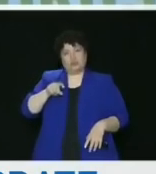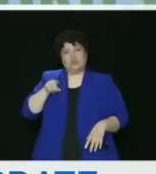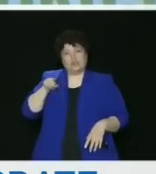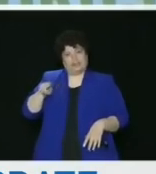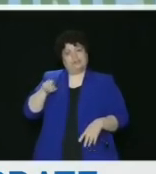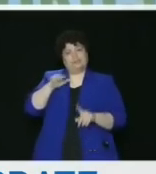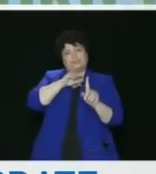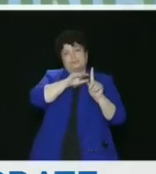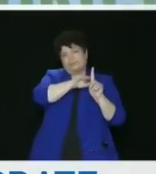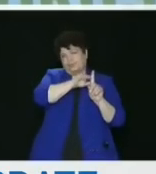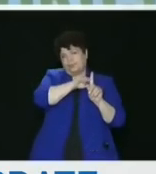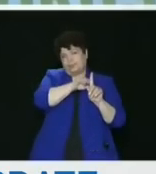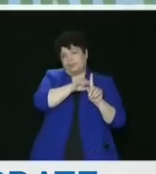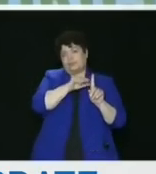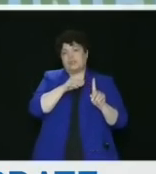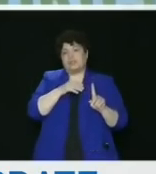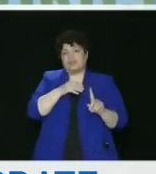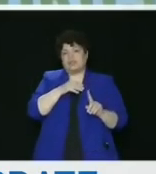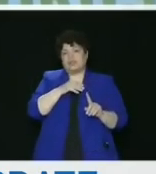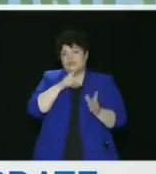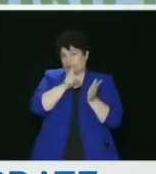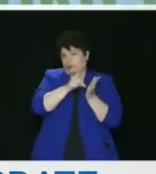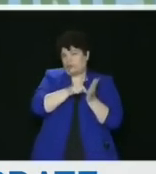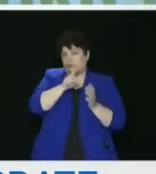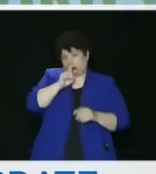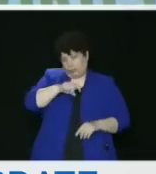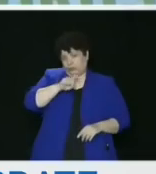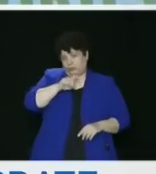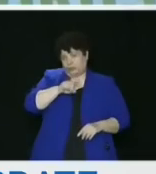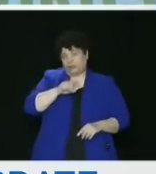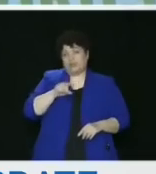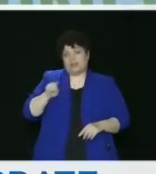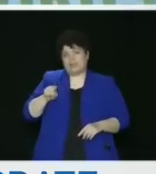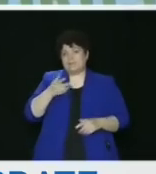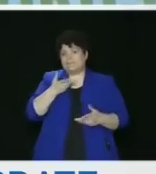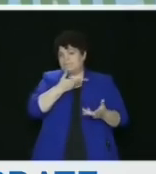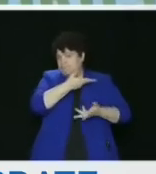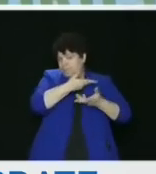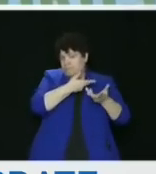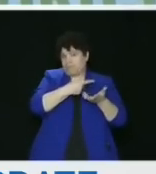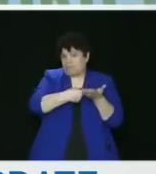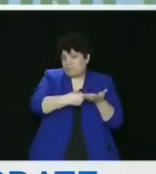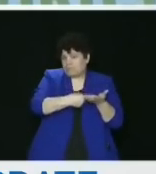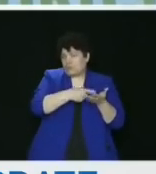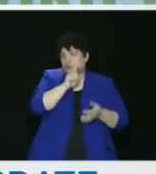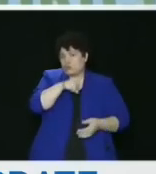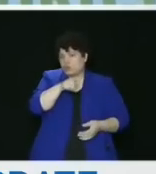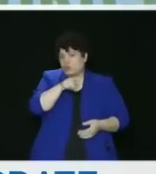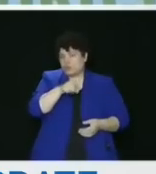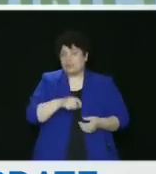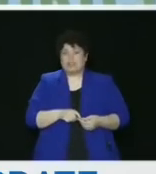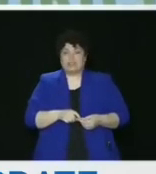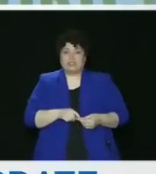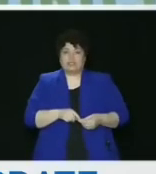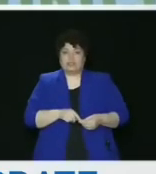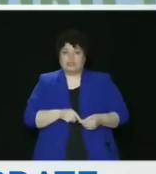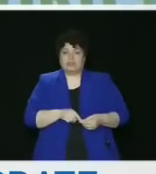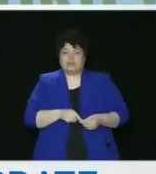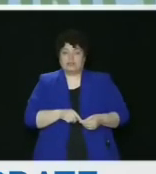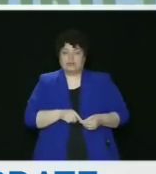this conversation if they need to with their individual healthcare provider. What you're trying to look at